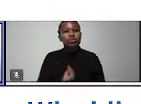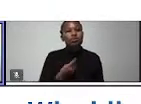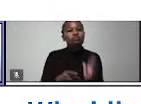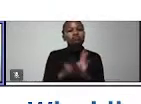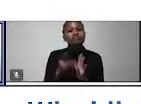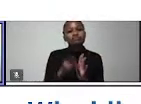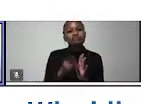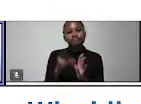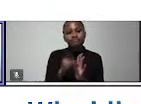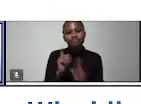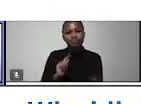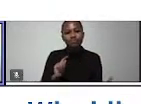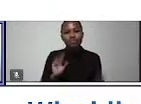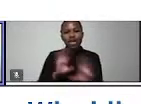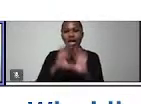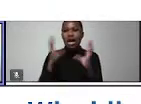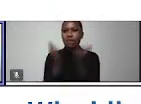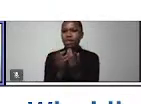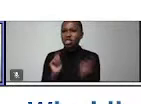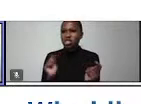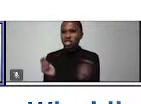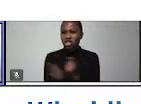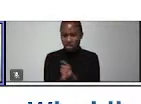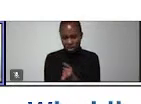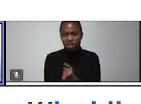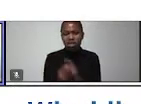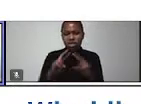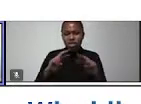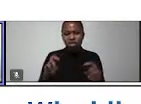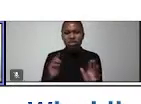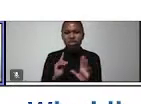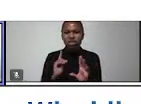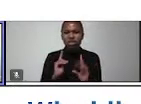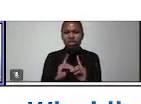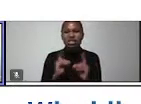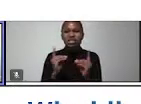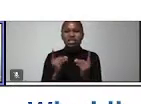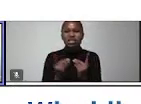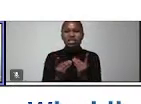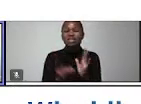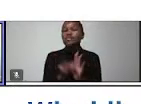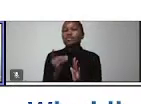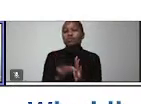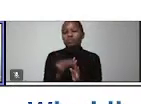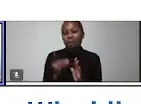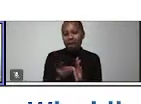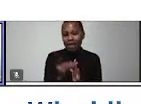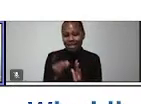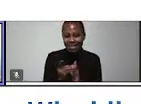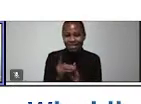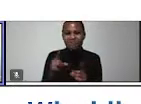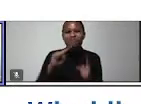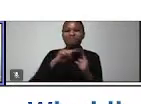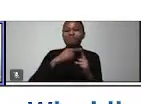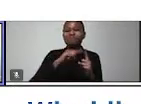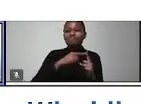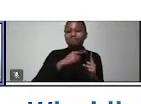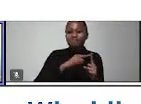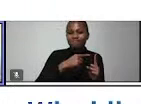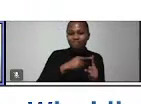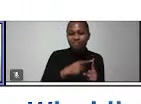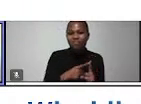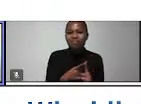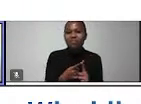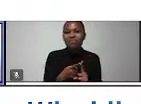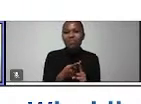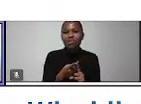change, and research and development in this regard. So these were actually all the points that came actually from our